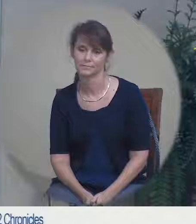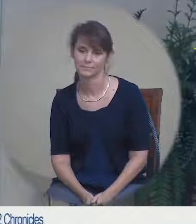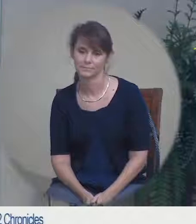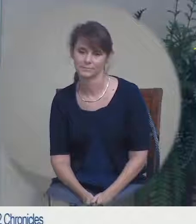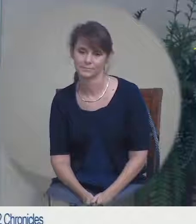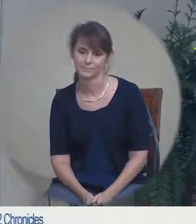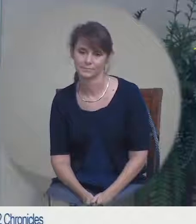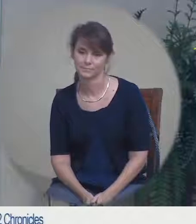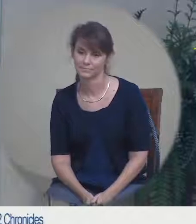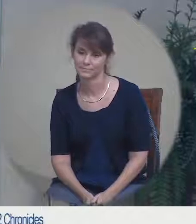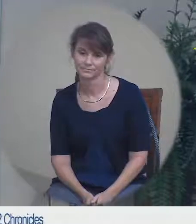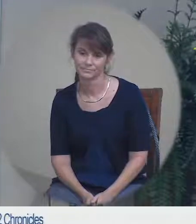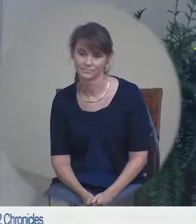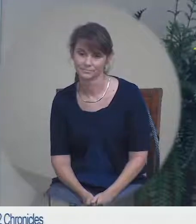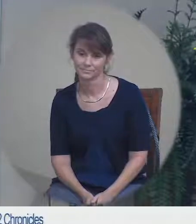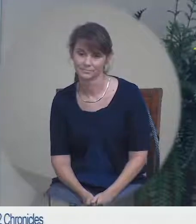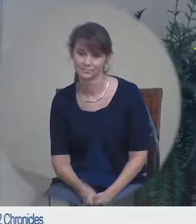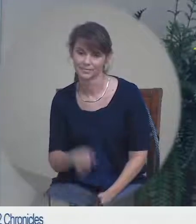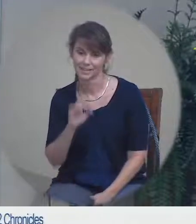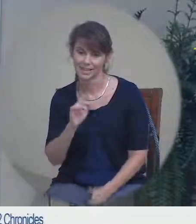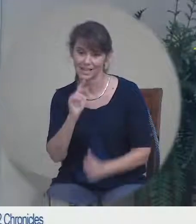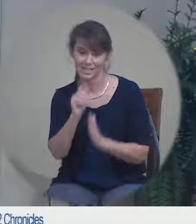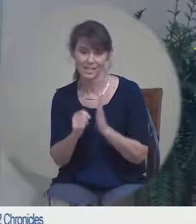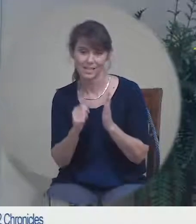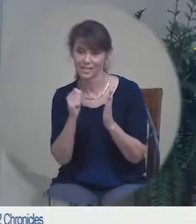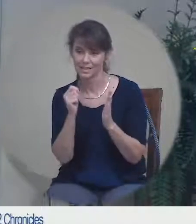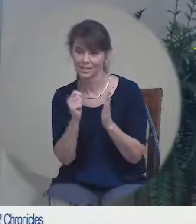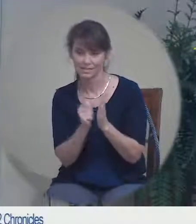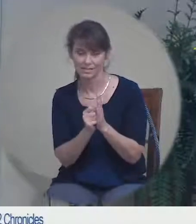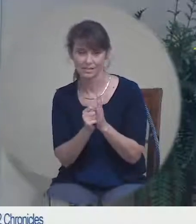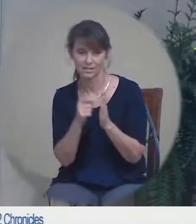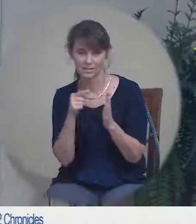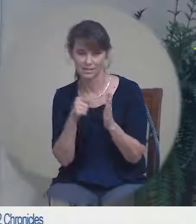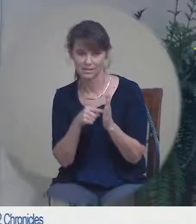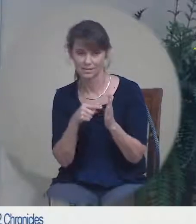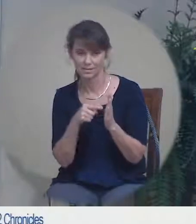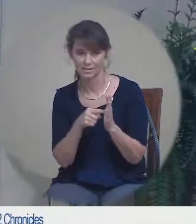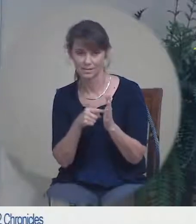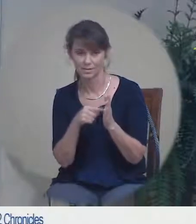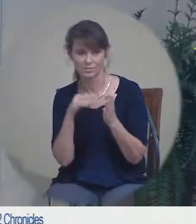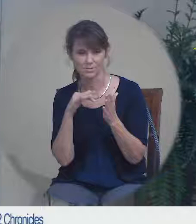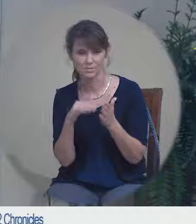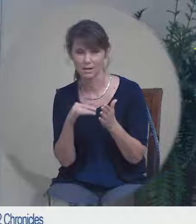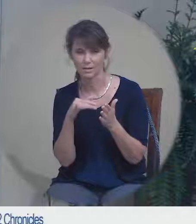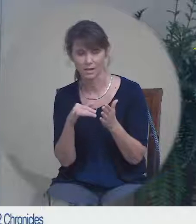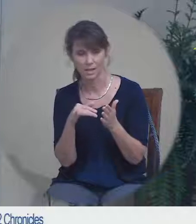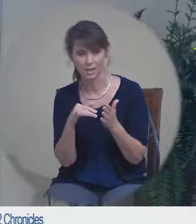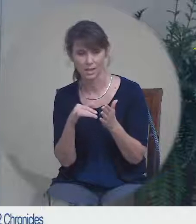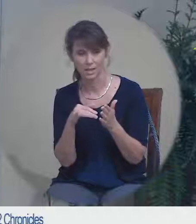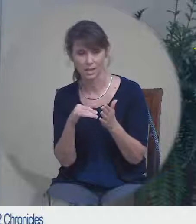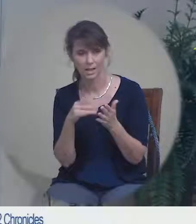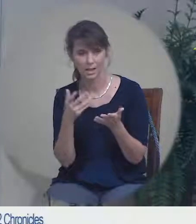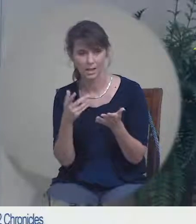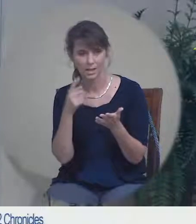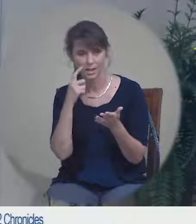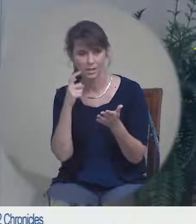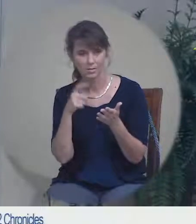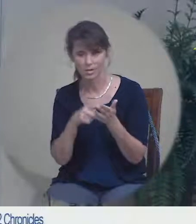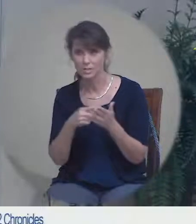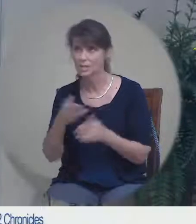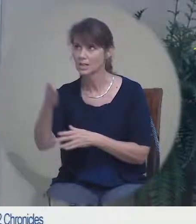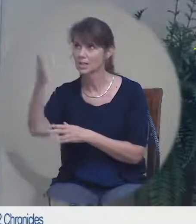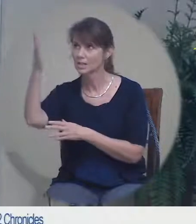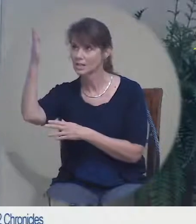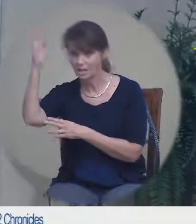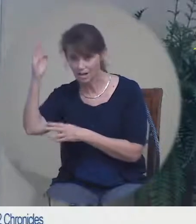When we start looking at this period outside the books of Chronicles and Kings, we see how God, during this time, was